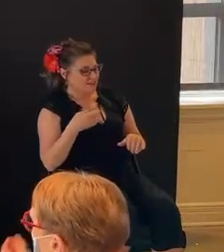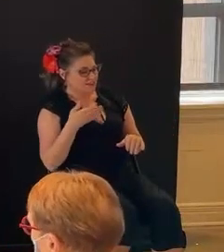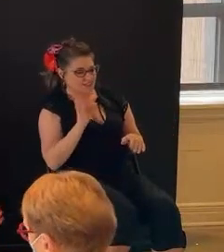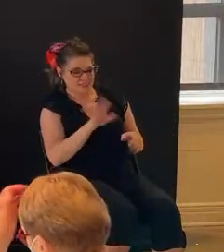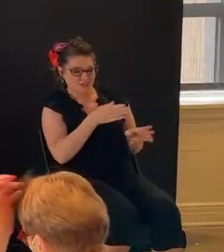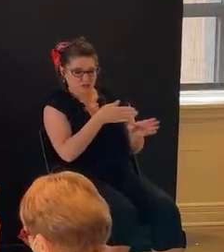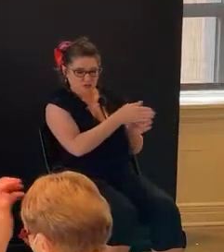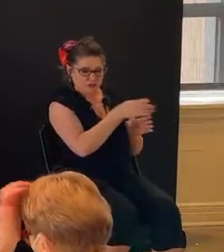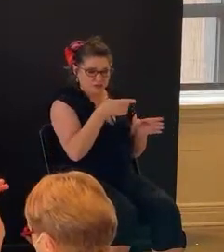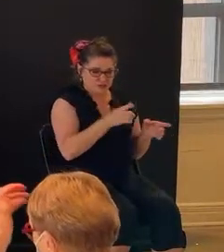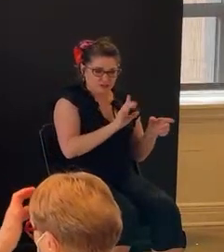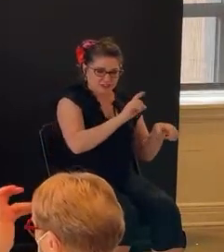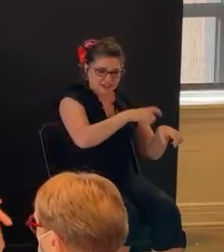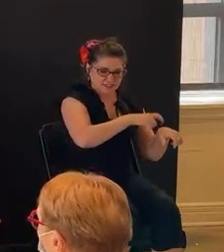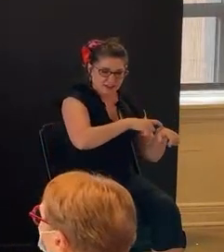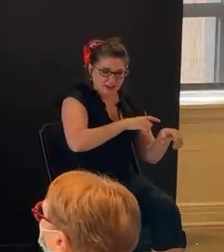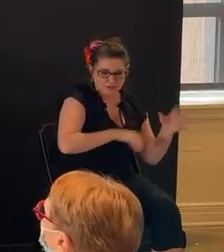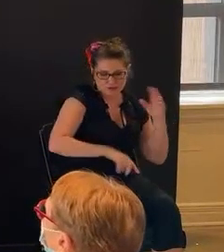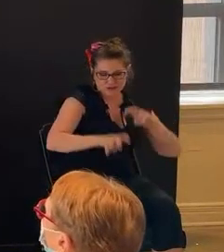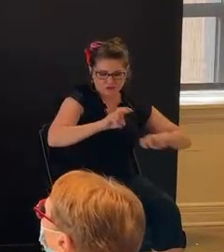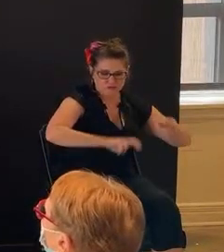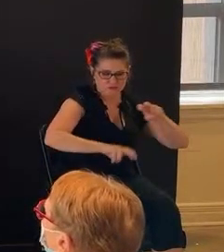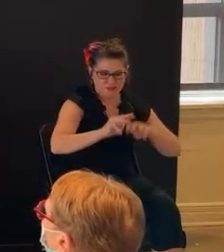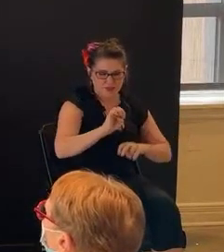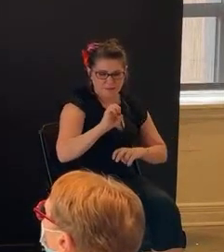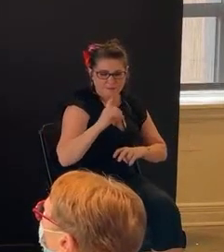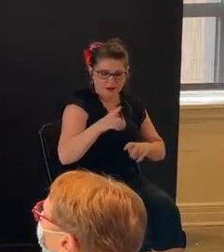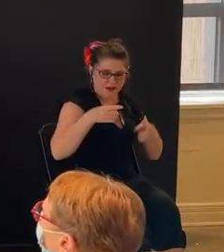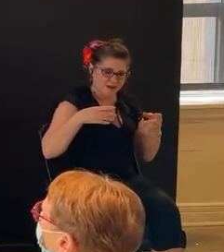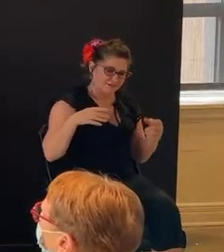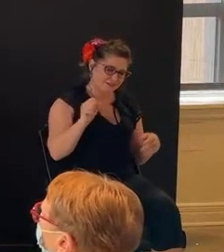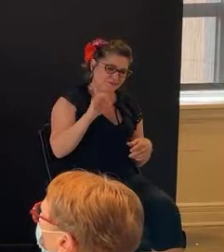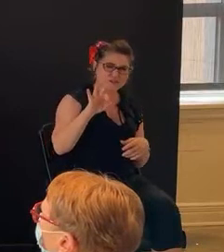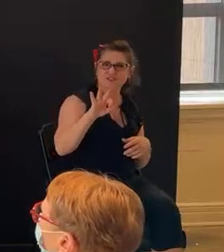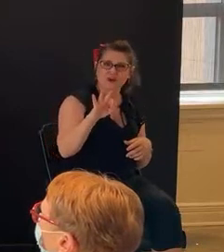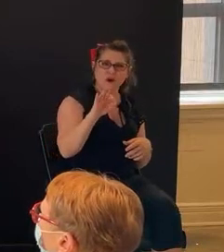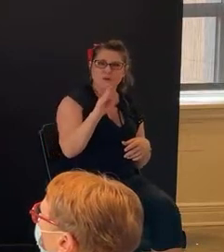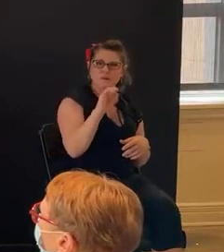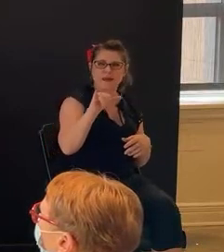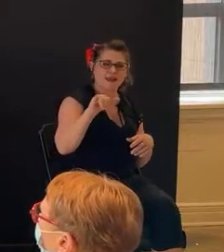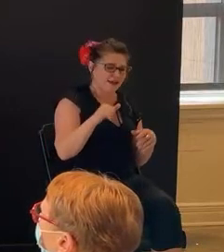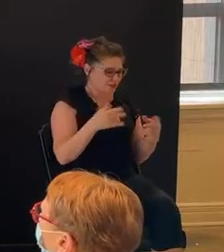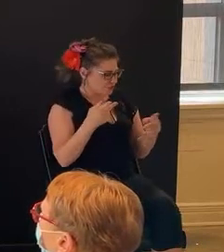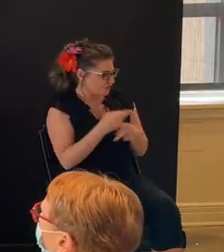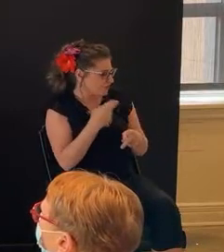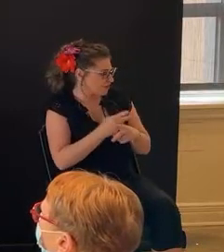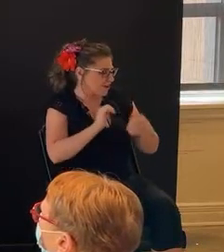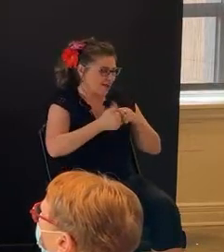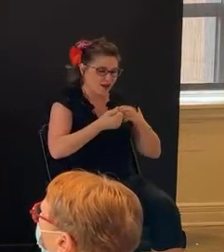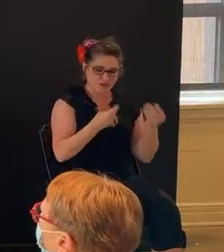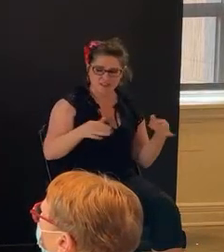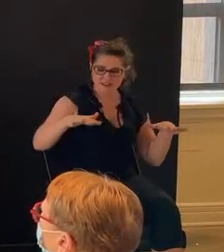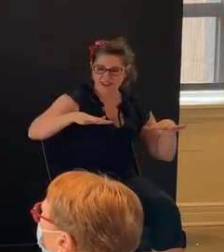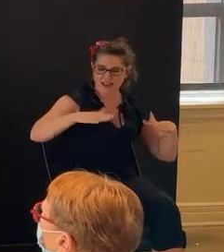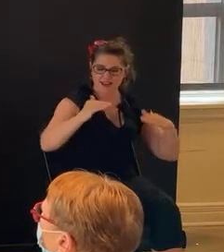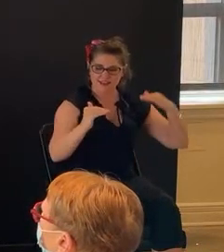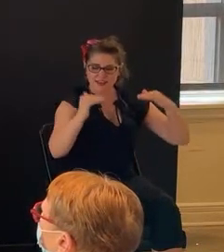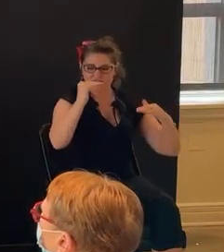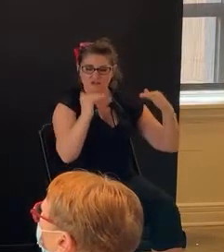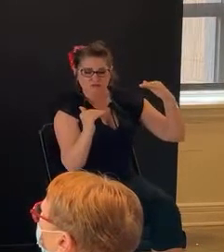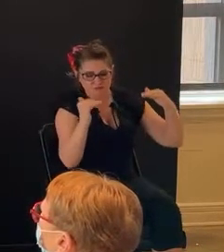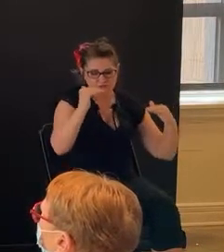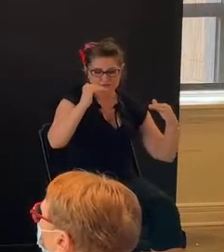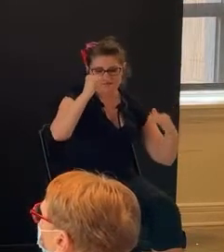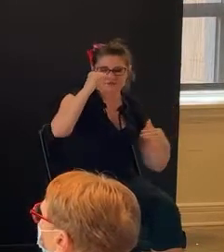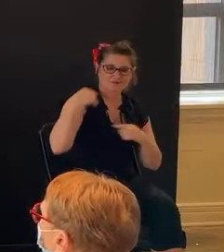digging around in the mud around San Francisco Bay, trying to figure out how land levels had changed over time. And in